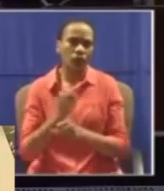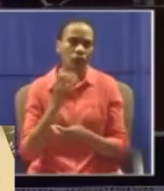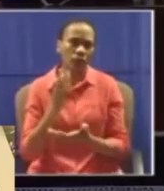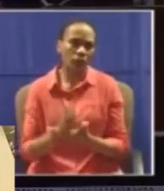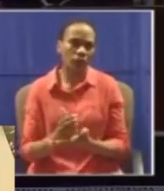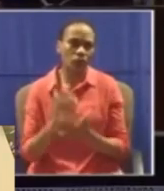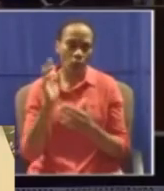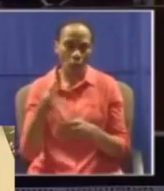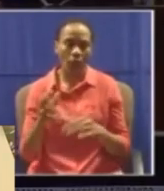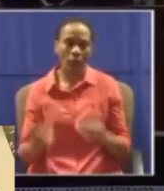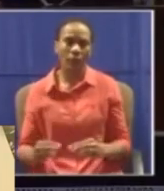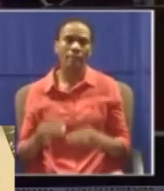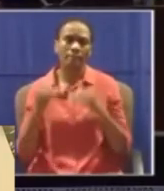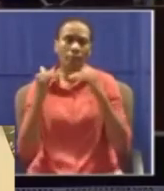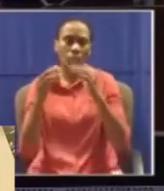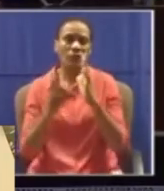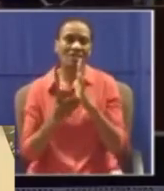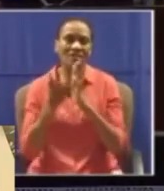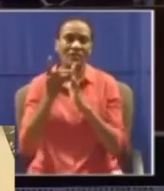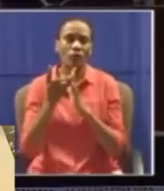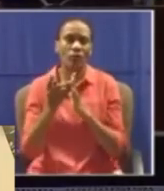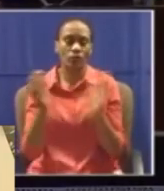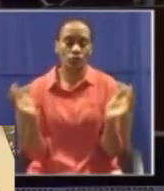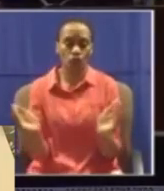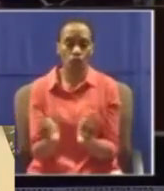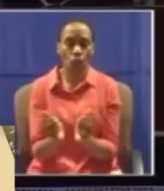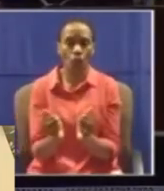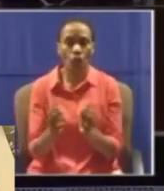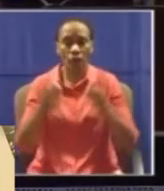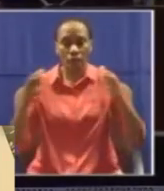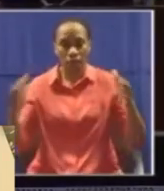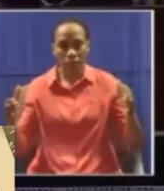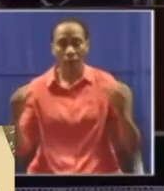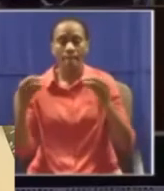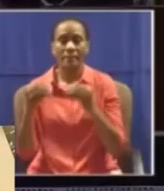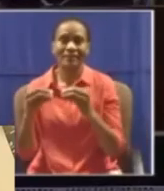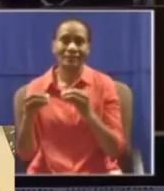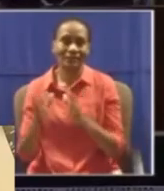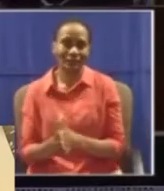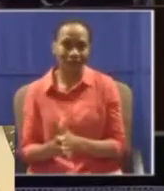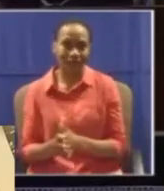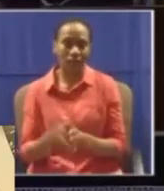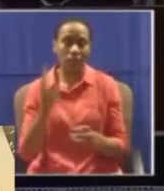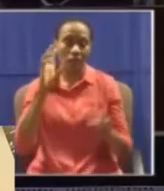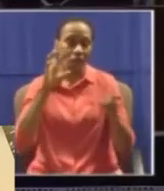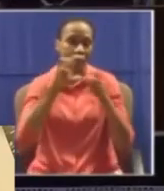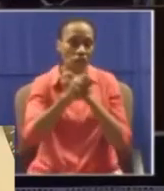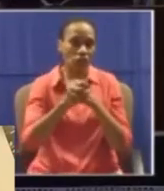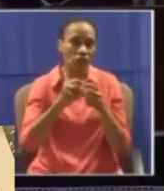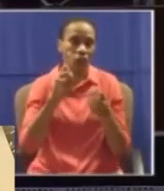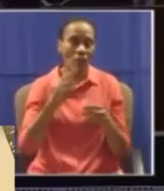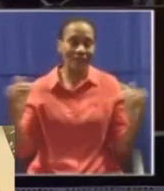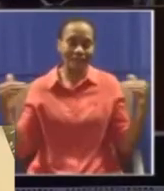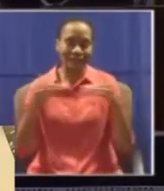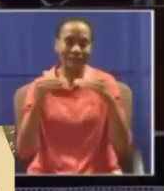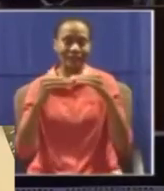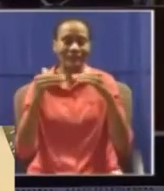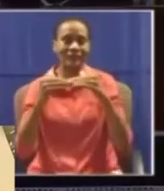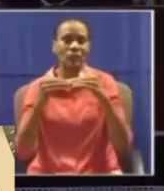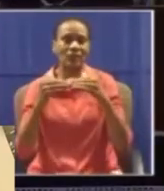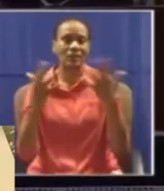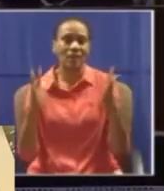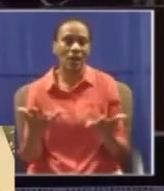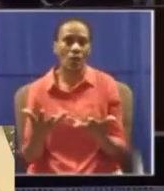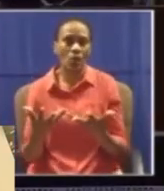that promotes the development of small and medium enterprises and the achievement of equality